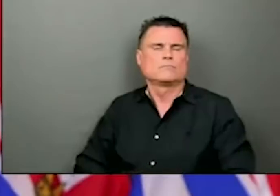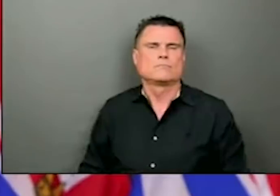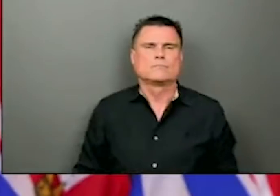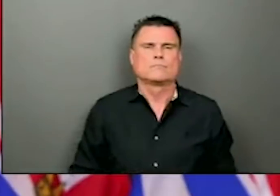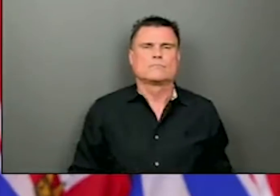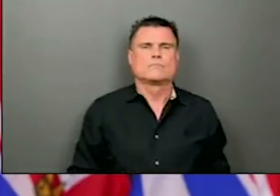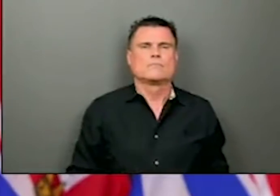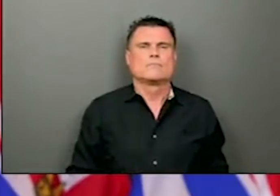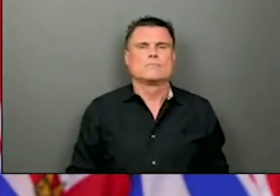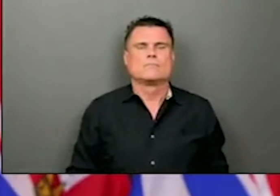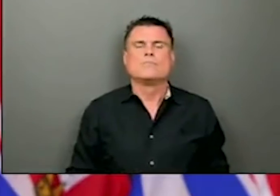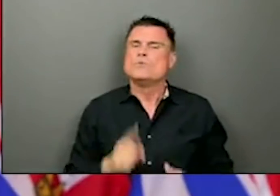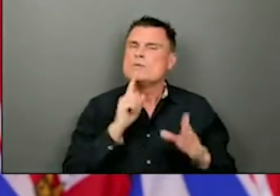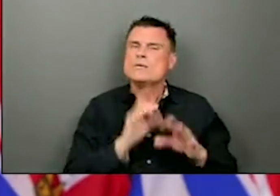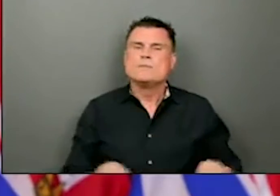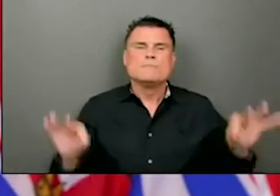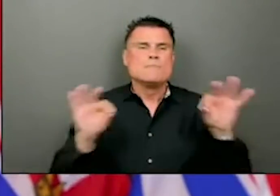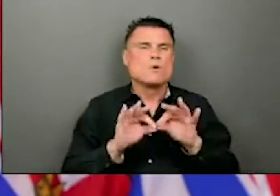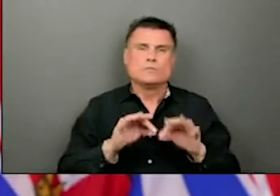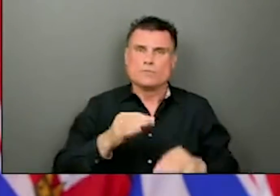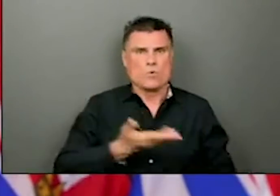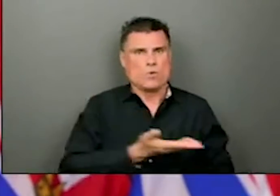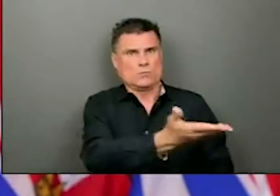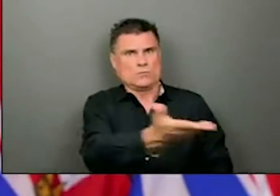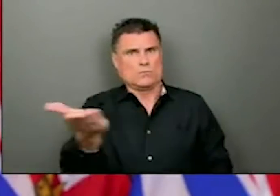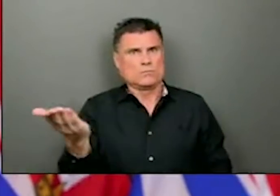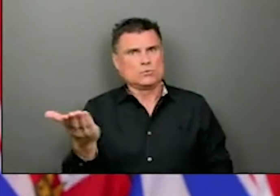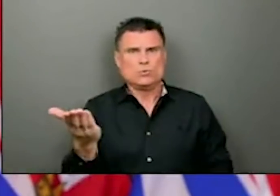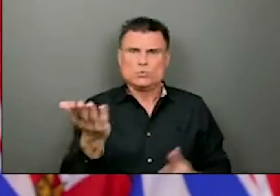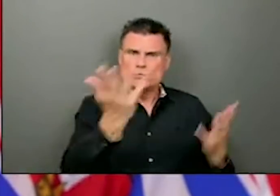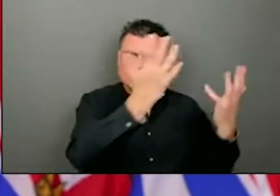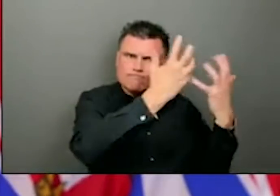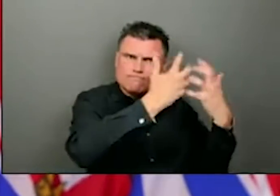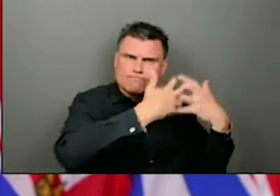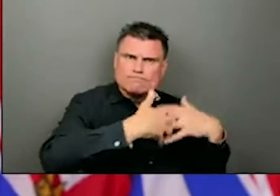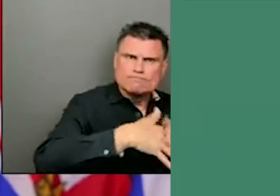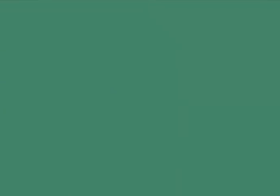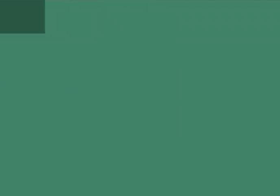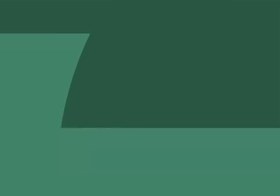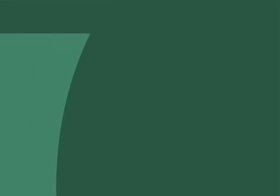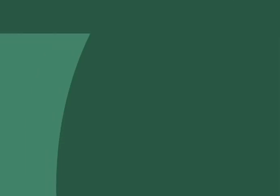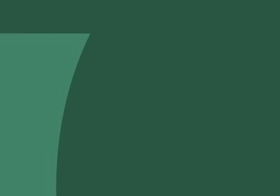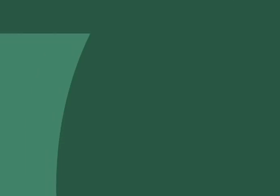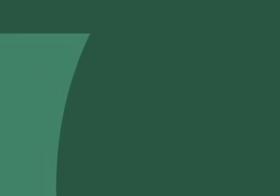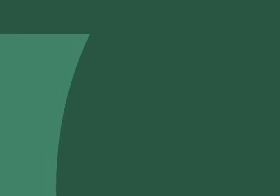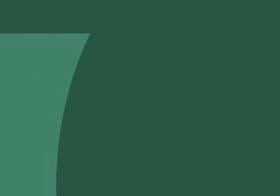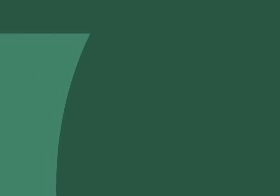that we all take advantage of those opportunities and continue to increase our level of immunization.